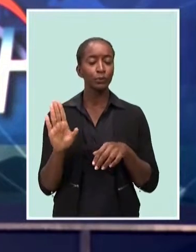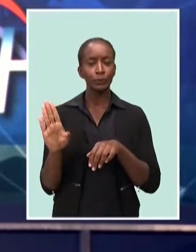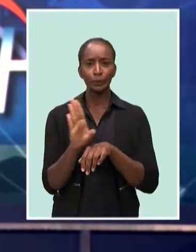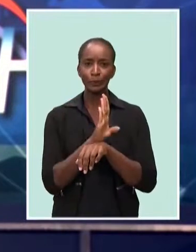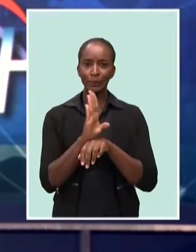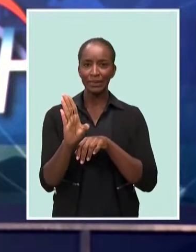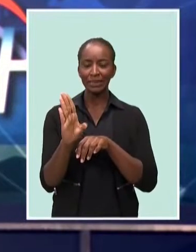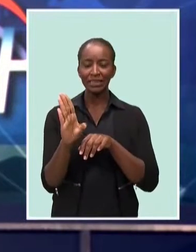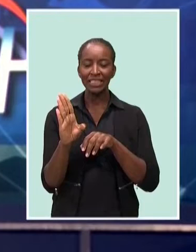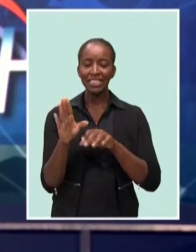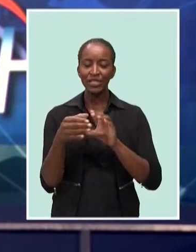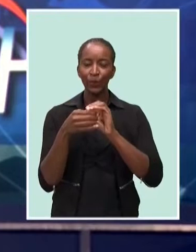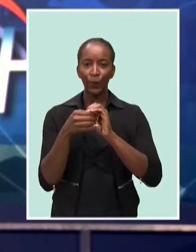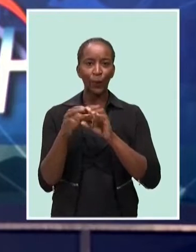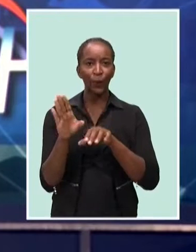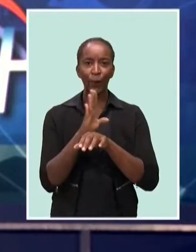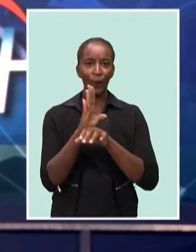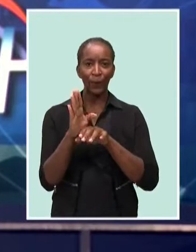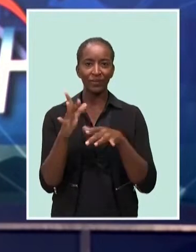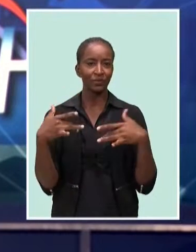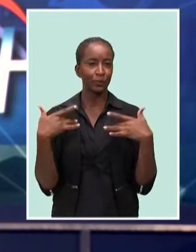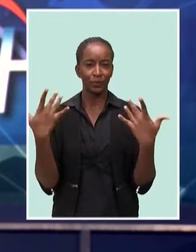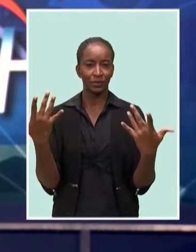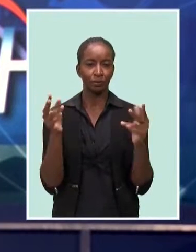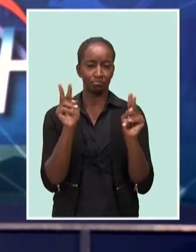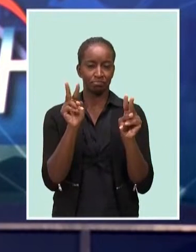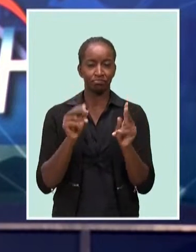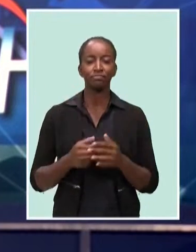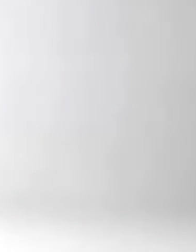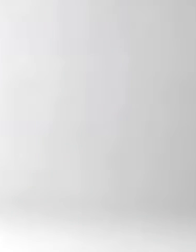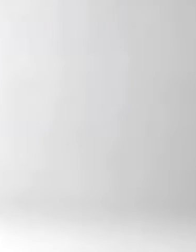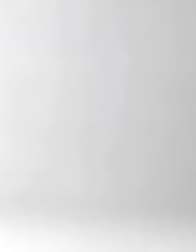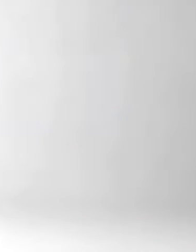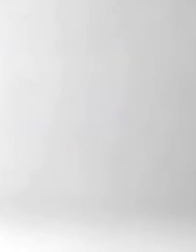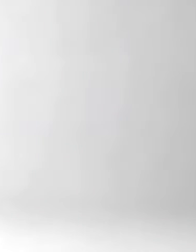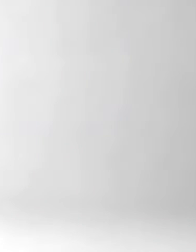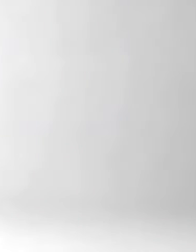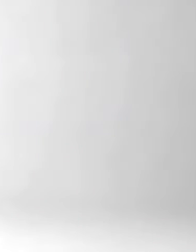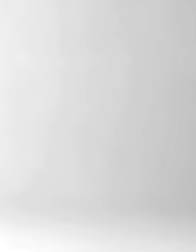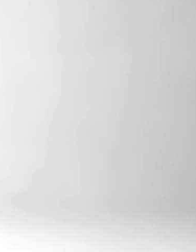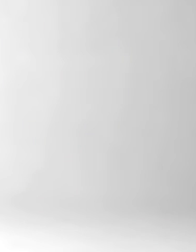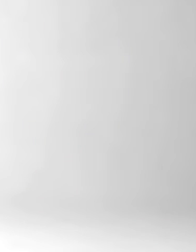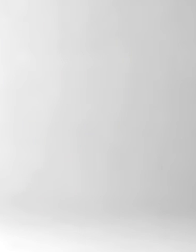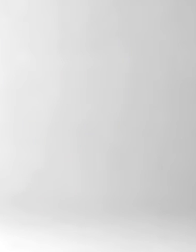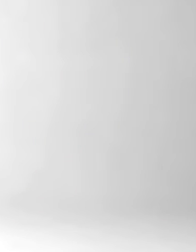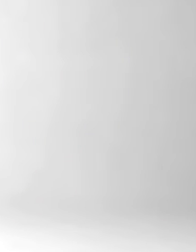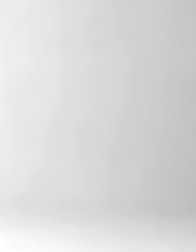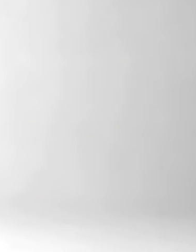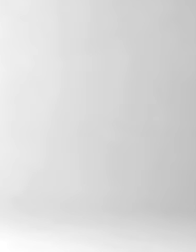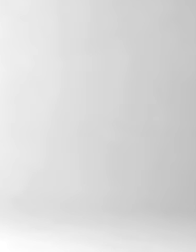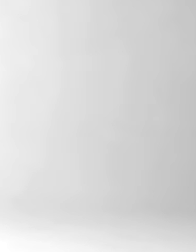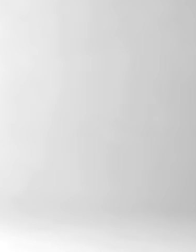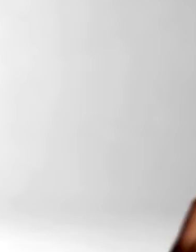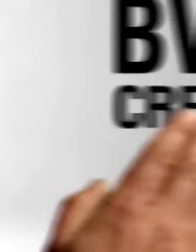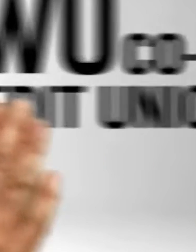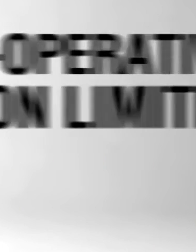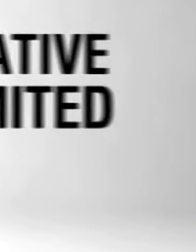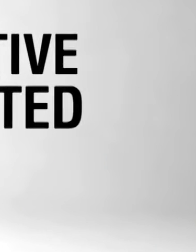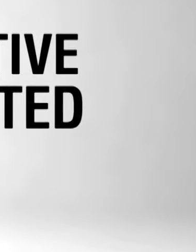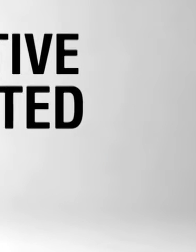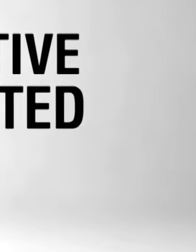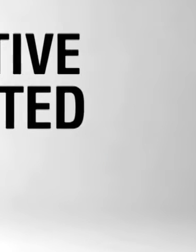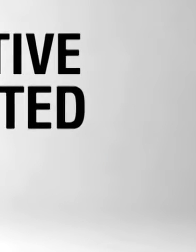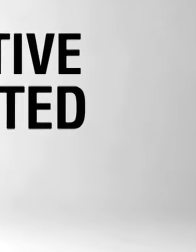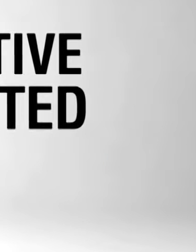of being a special cut above the rest. Minding Your Business, with the kind compliments of